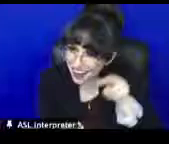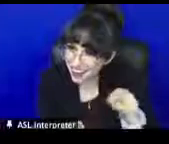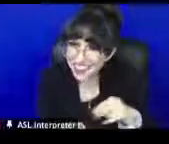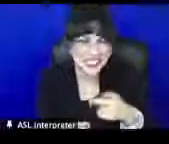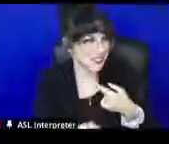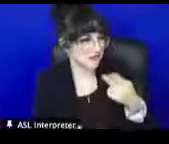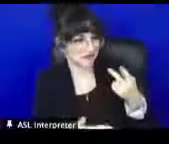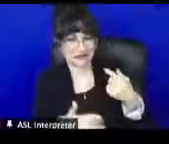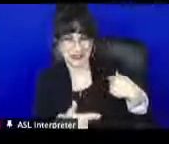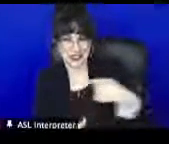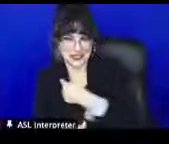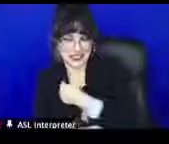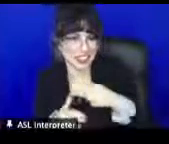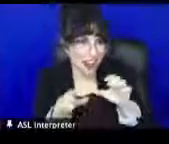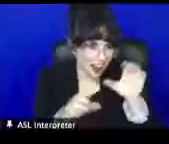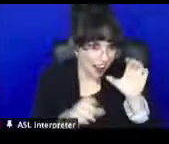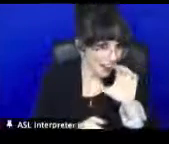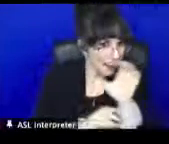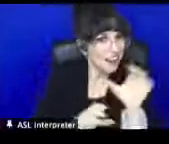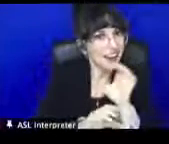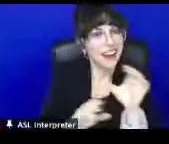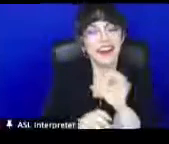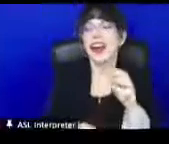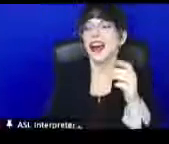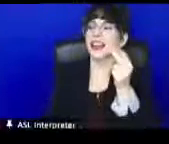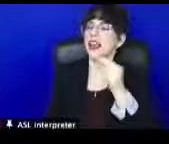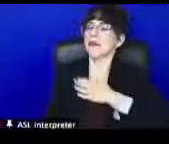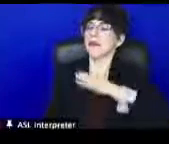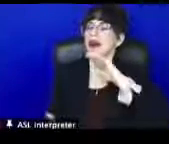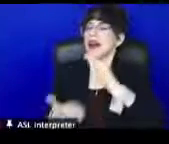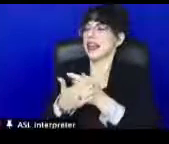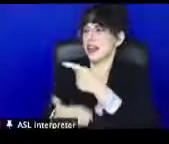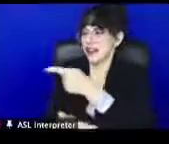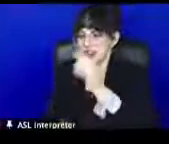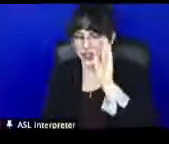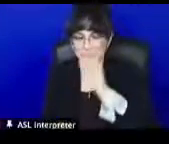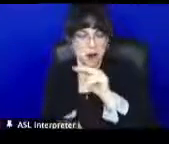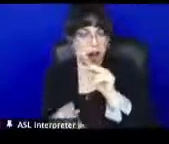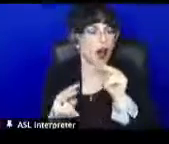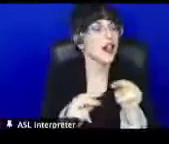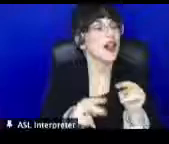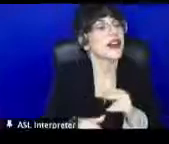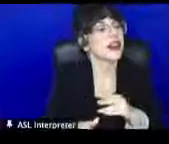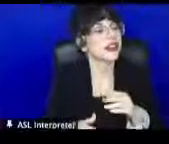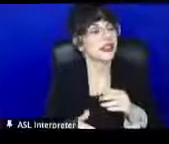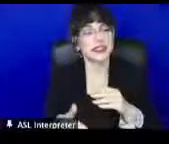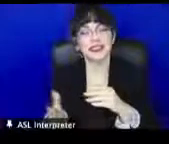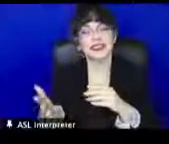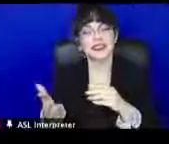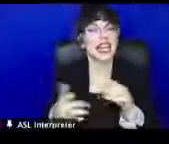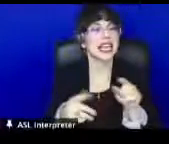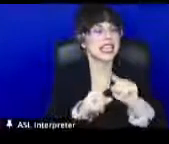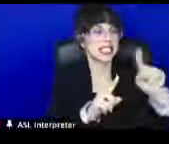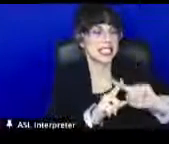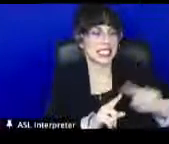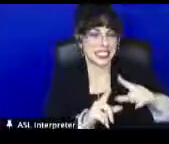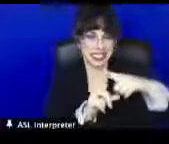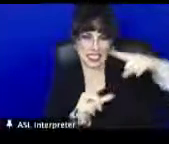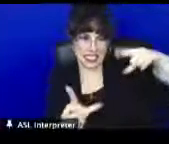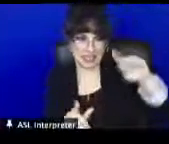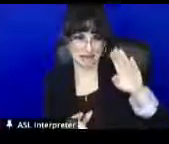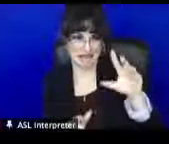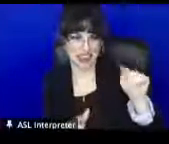production. And then my daughter would go from my ballot to my husband's ballot, which you're not supposed to go. But because